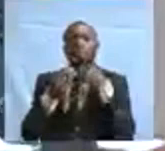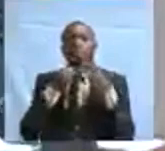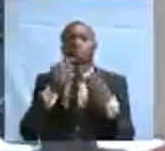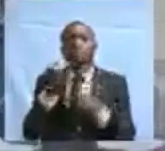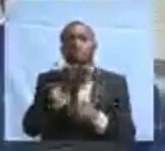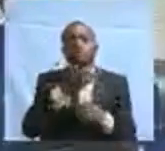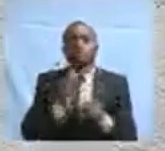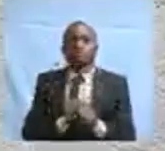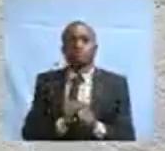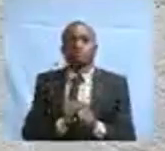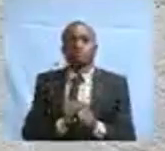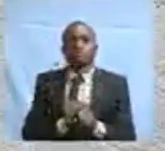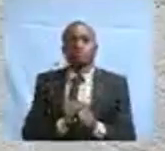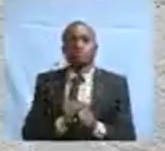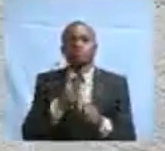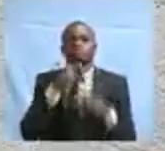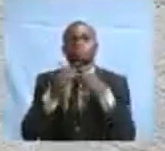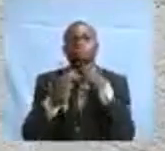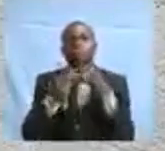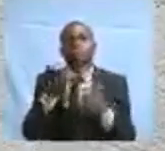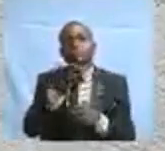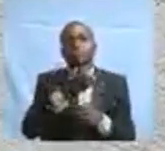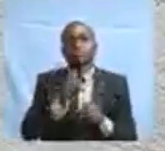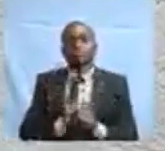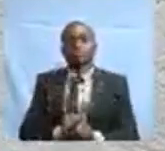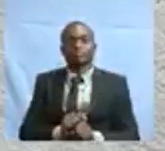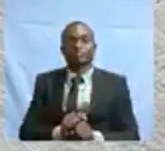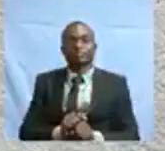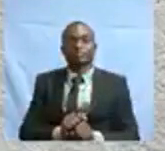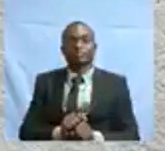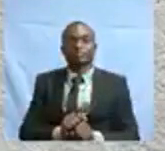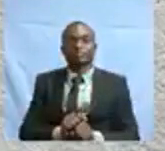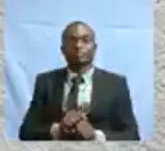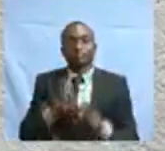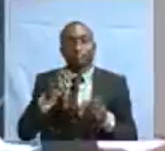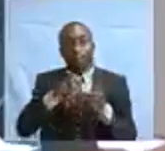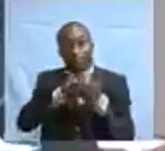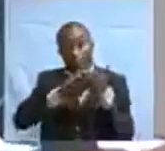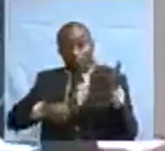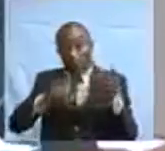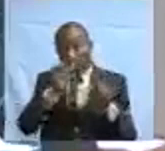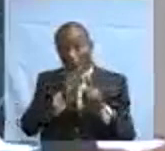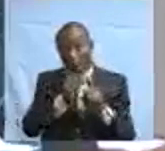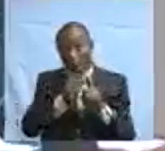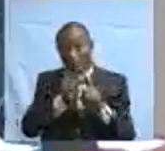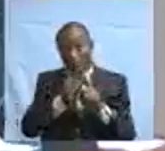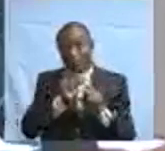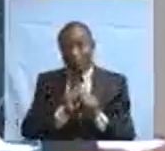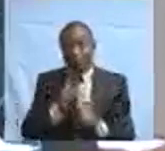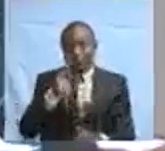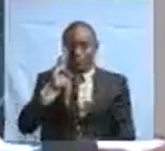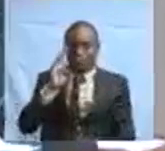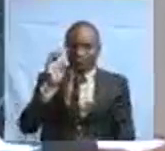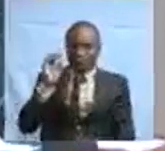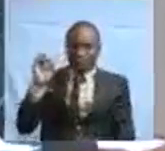note, Mr. Speaker, I withdraw the word. I withdraw the word